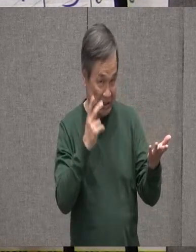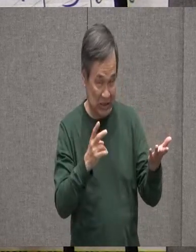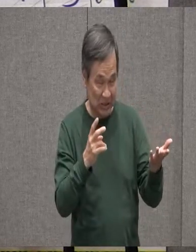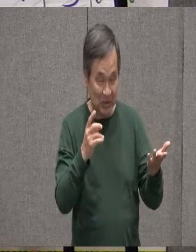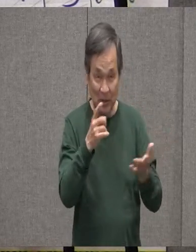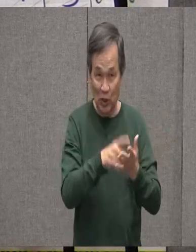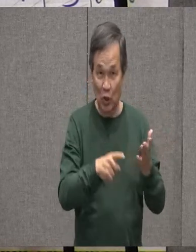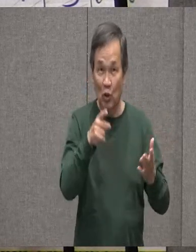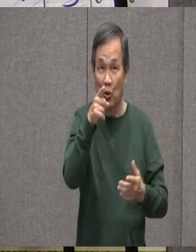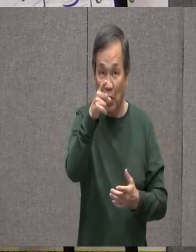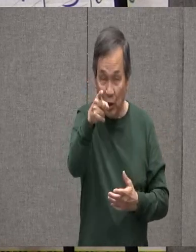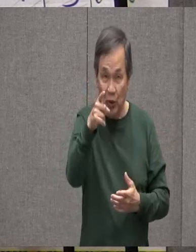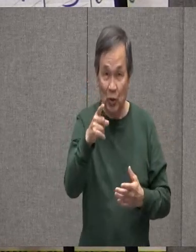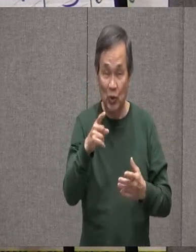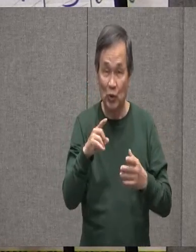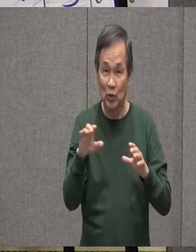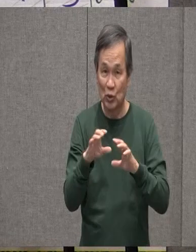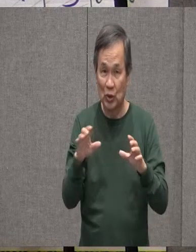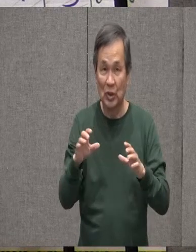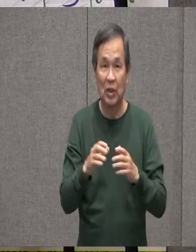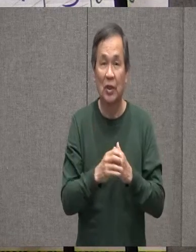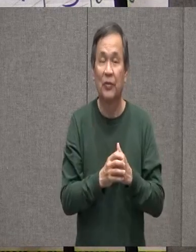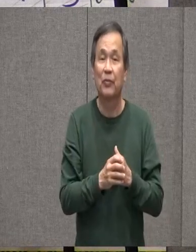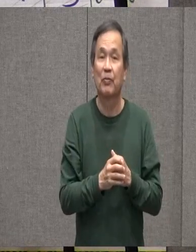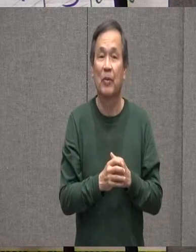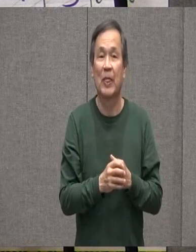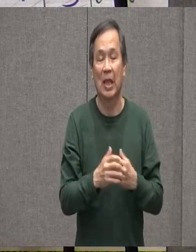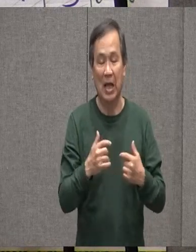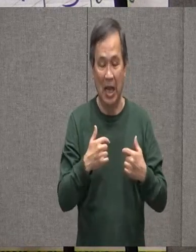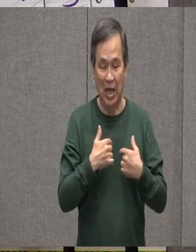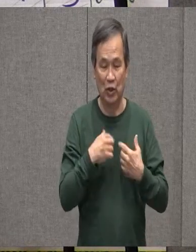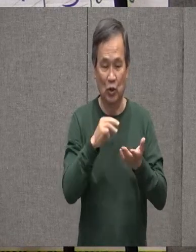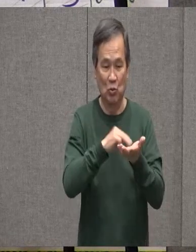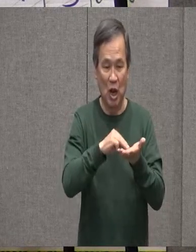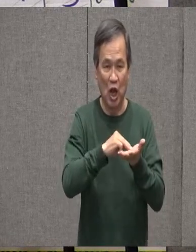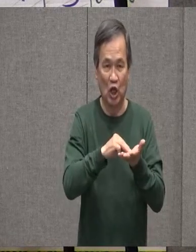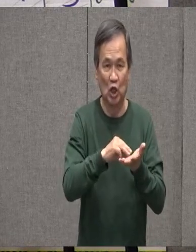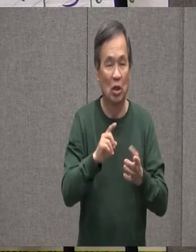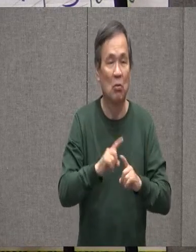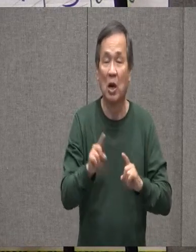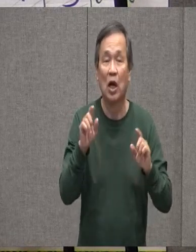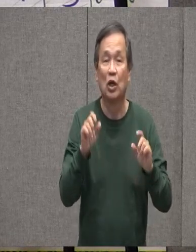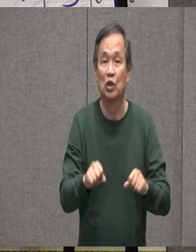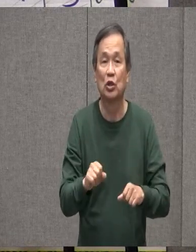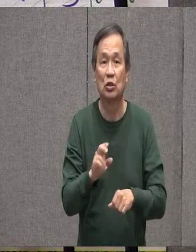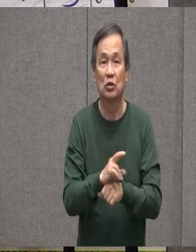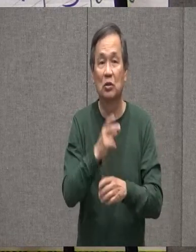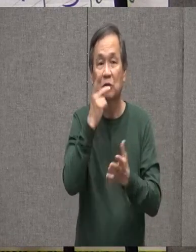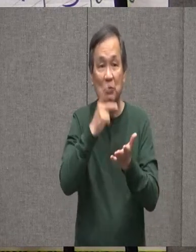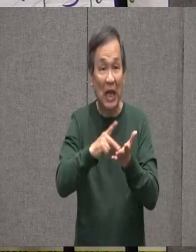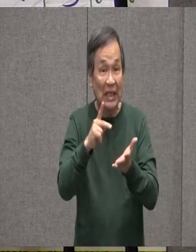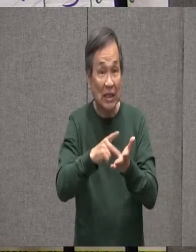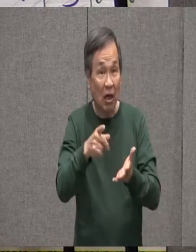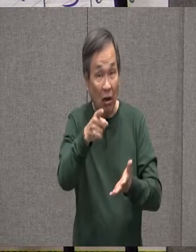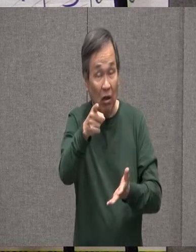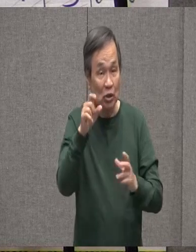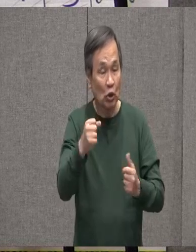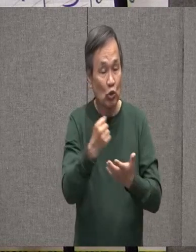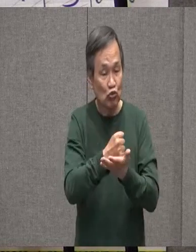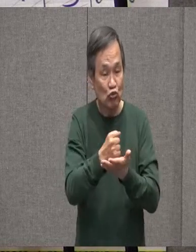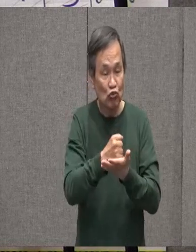home. And I want you to think about this one so that you can figure this out. And you are welcome. We're going to have these